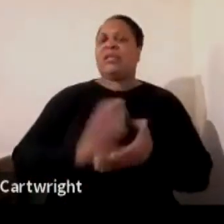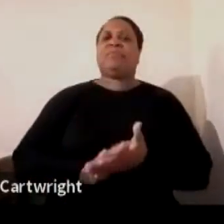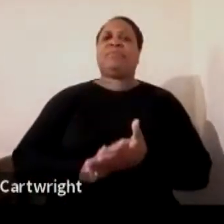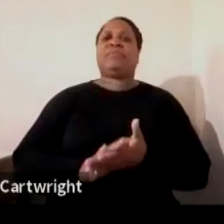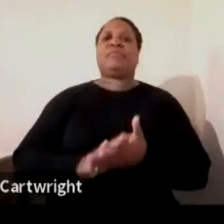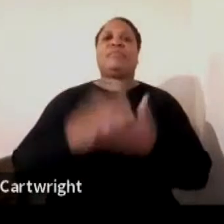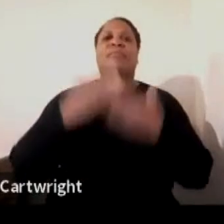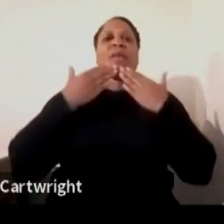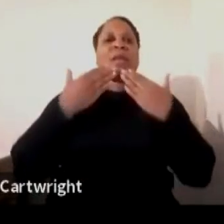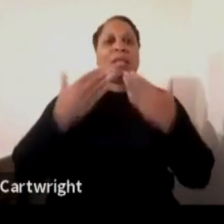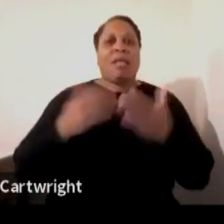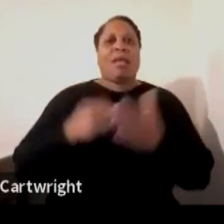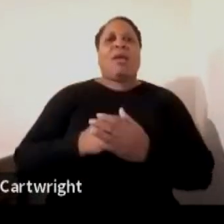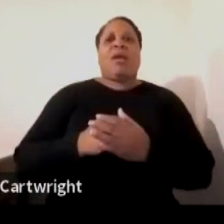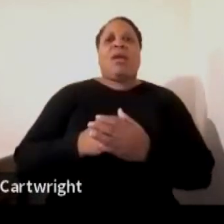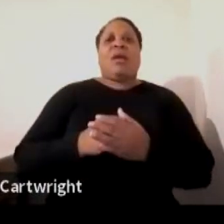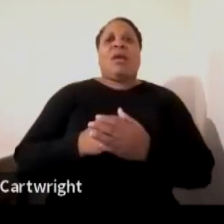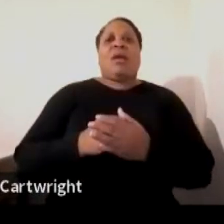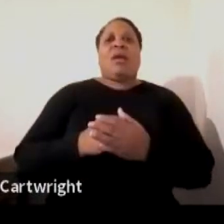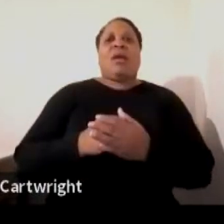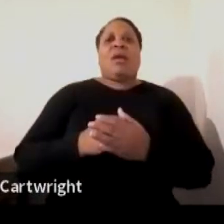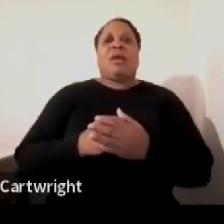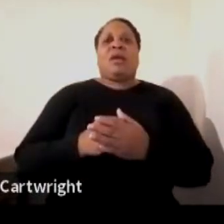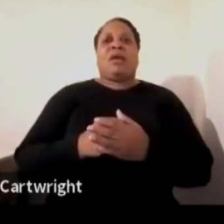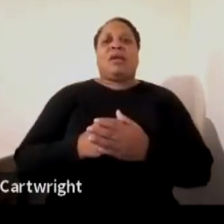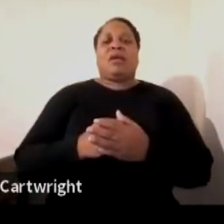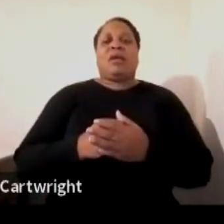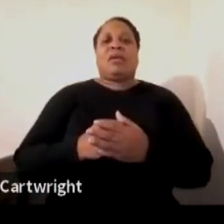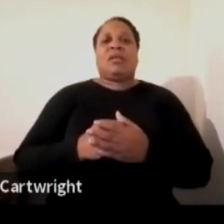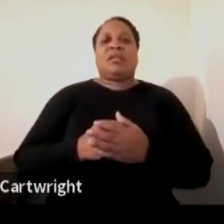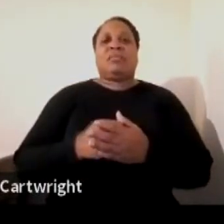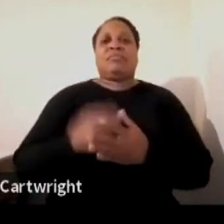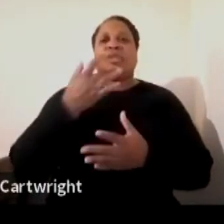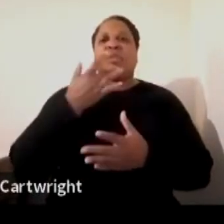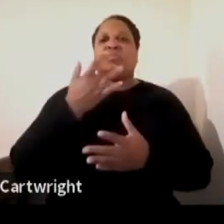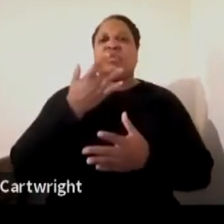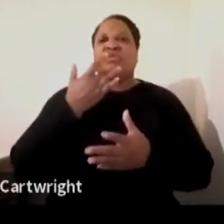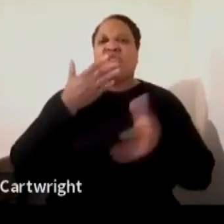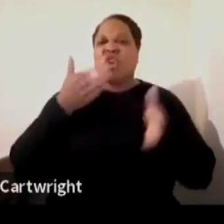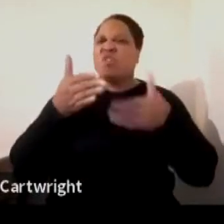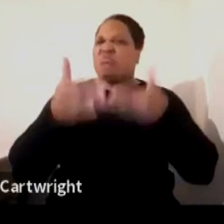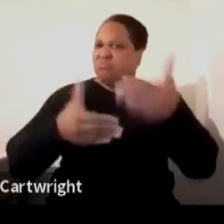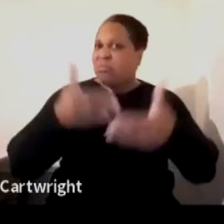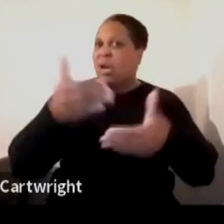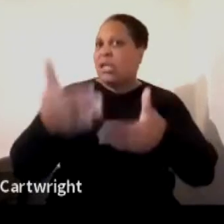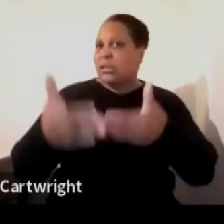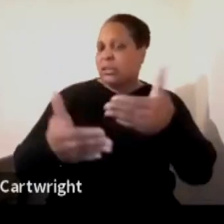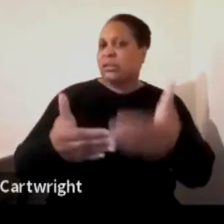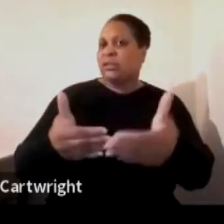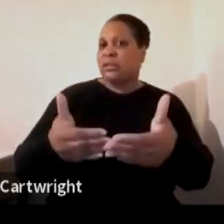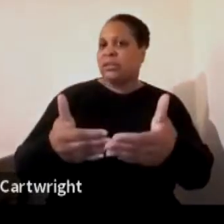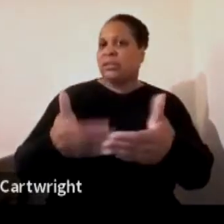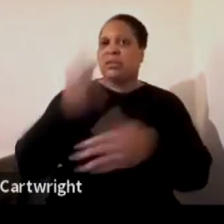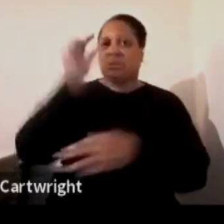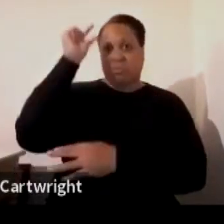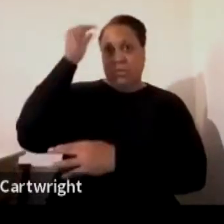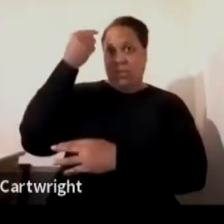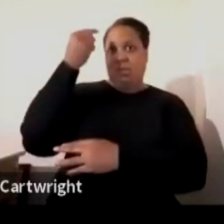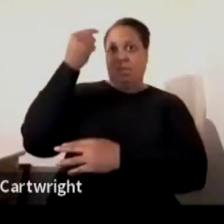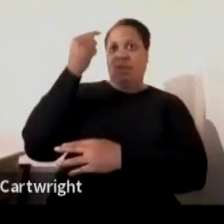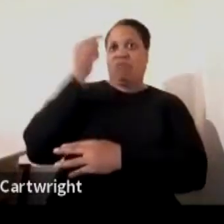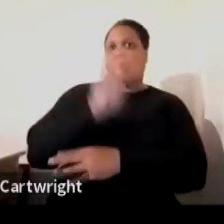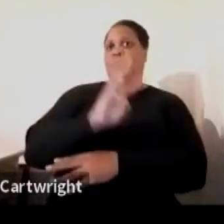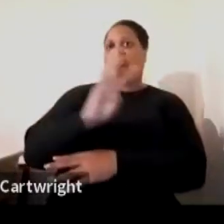Our preferred route for registration is through the gov.bm website. So if you